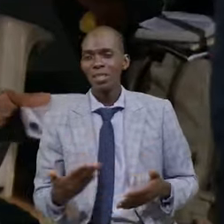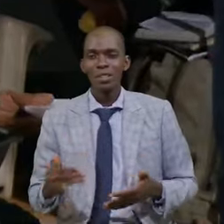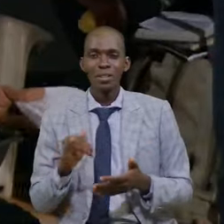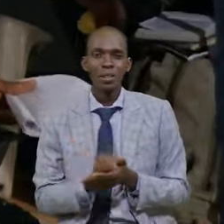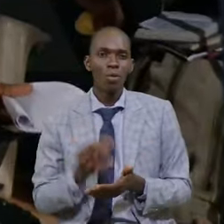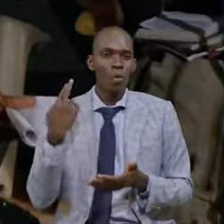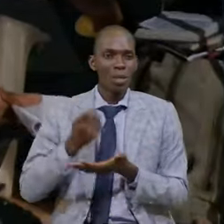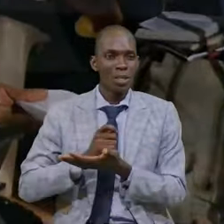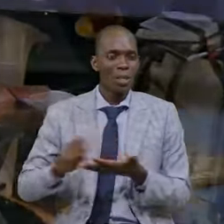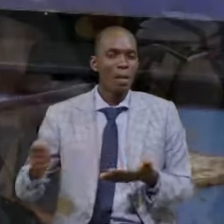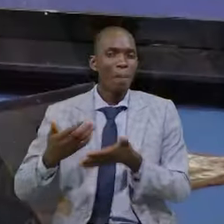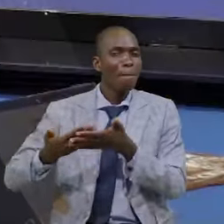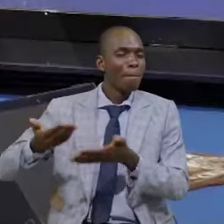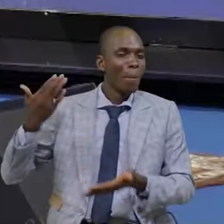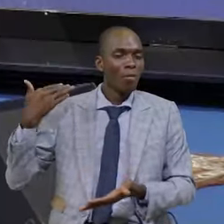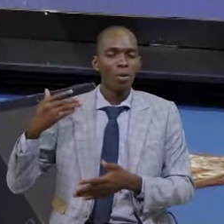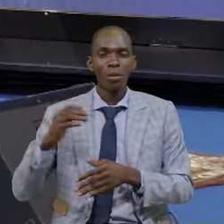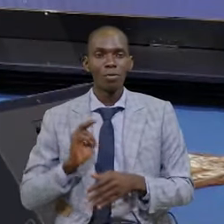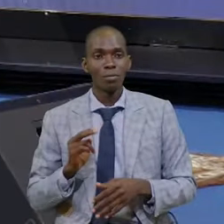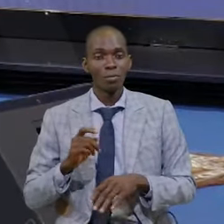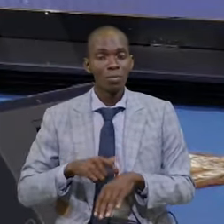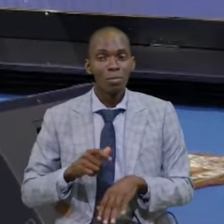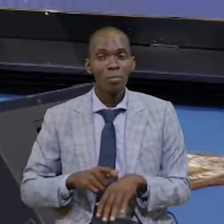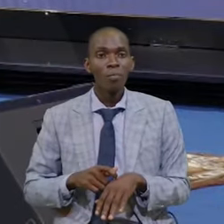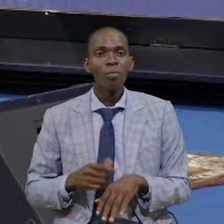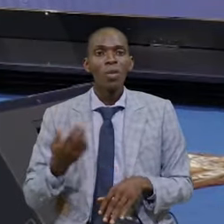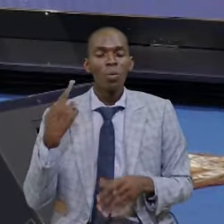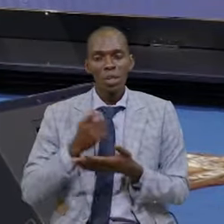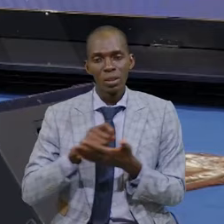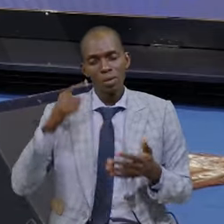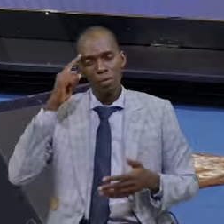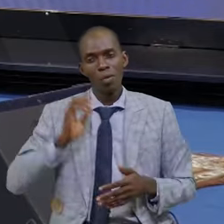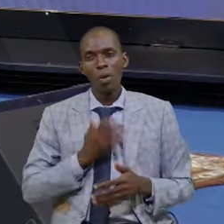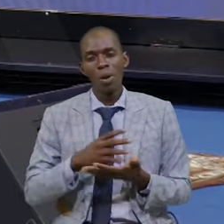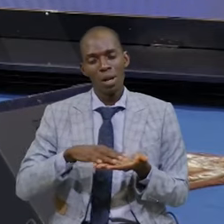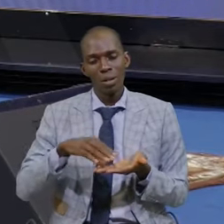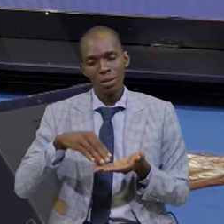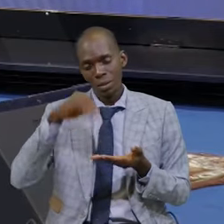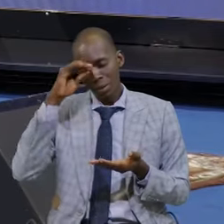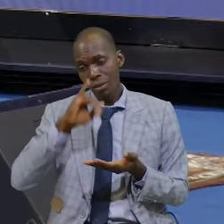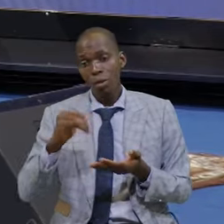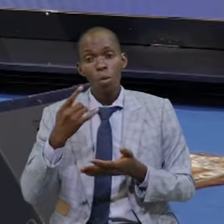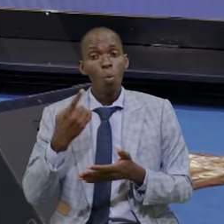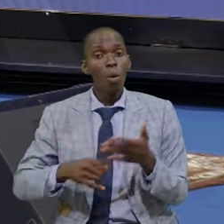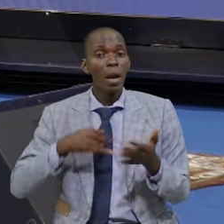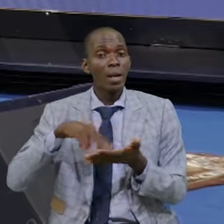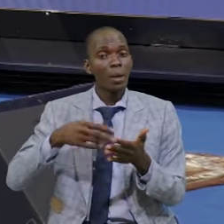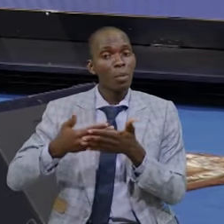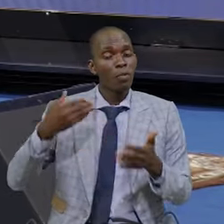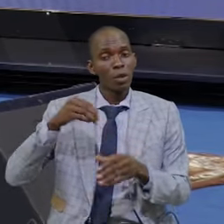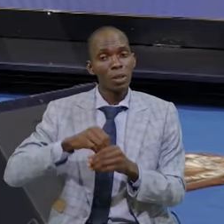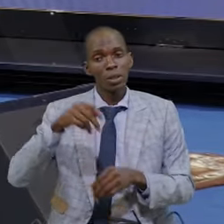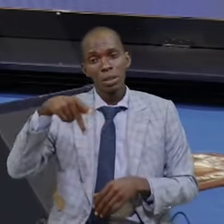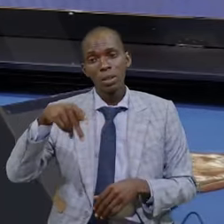written aforetime, were written for our learning." That thing I read to you now in Psalm